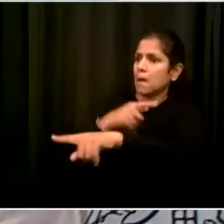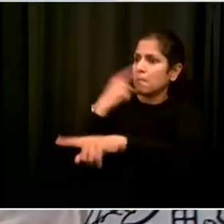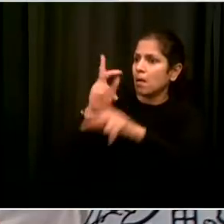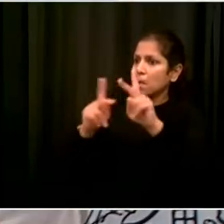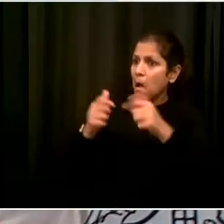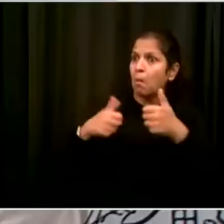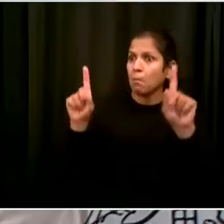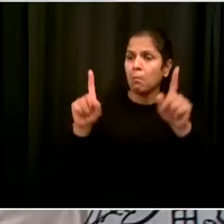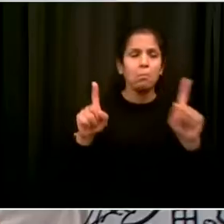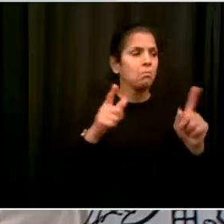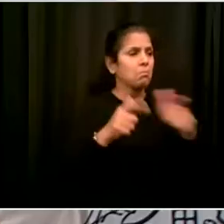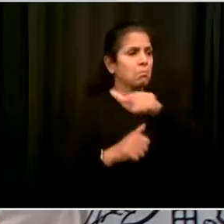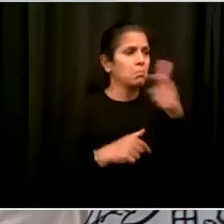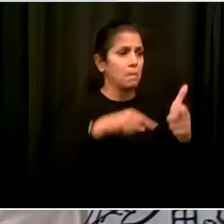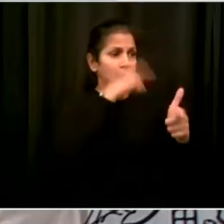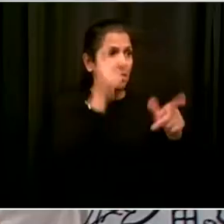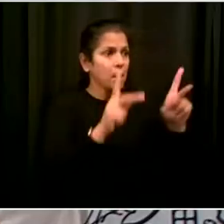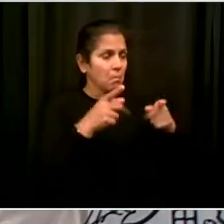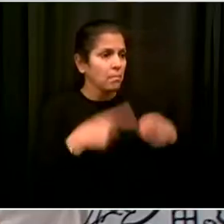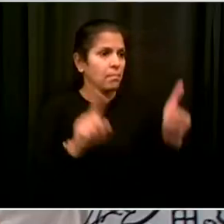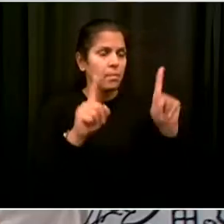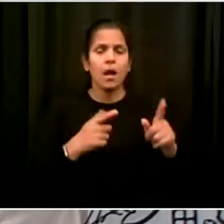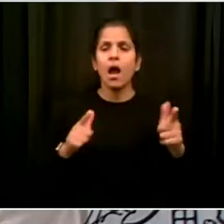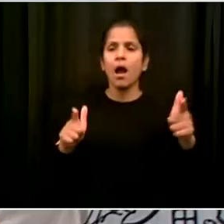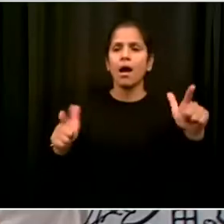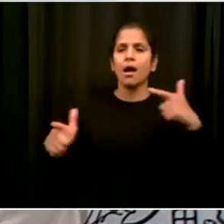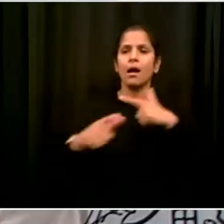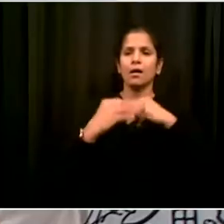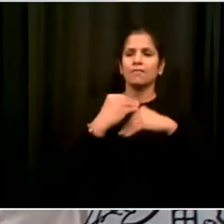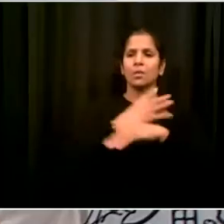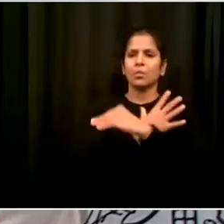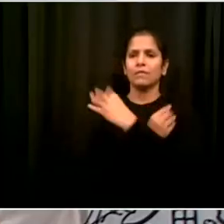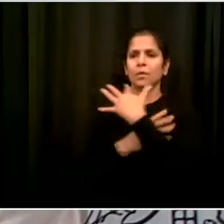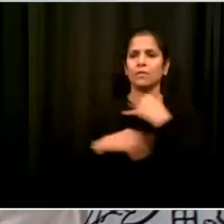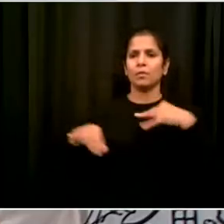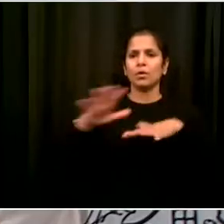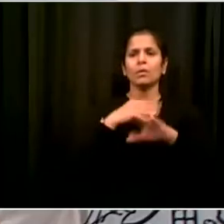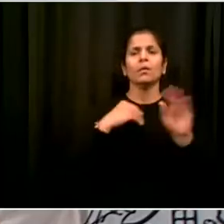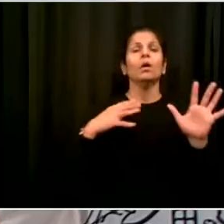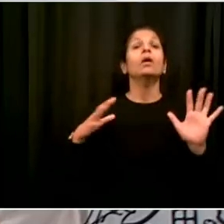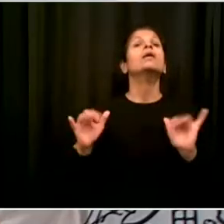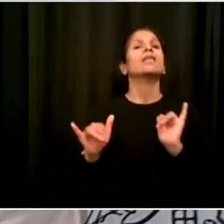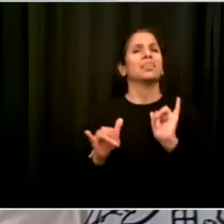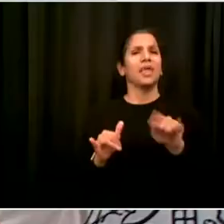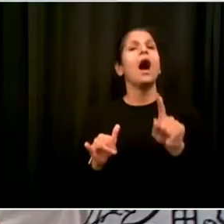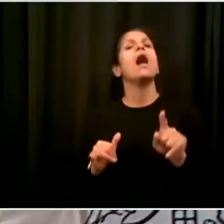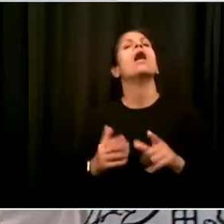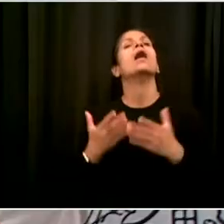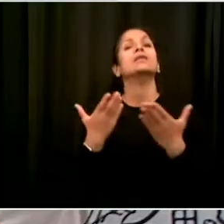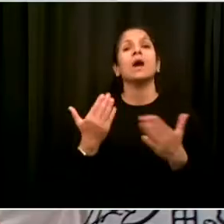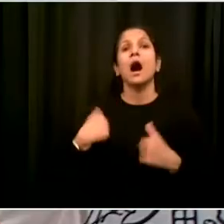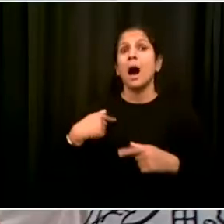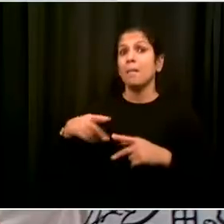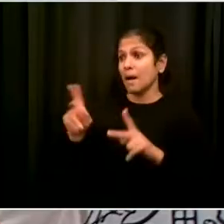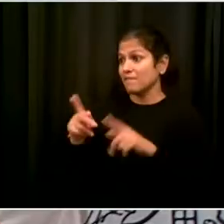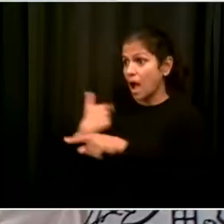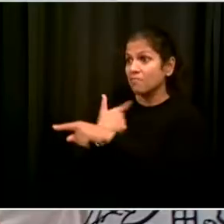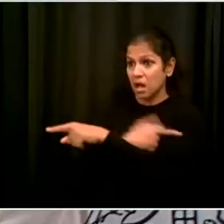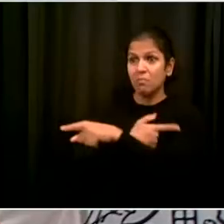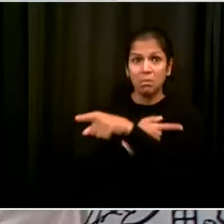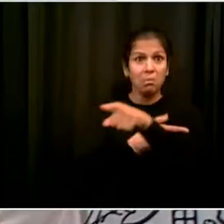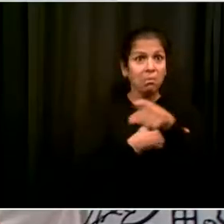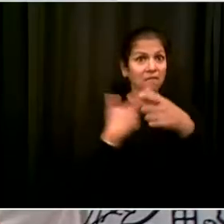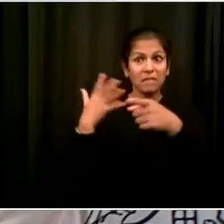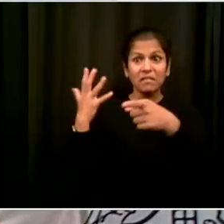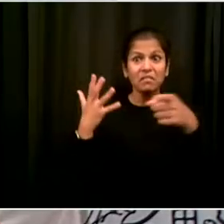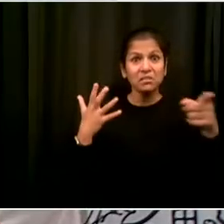is. And then I think, as with everything else in human life, leading by example. As all of us are getting the vaccine, it will encourage people, as people